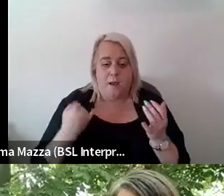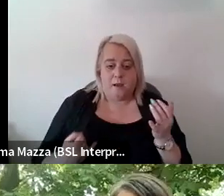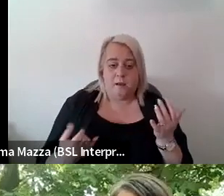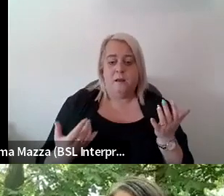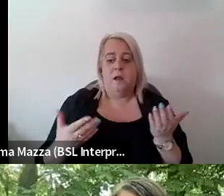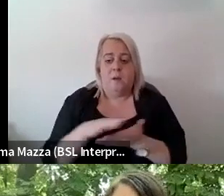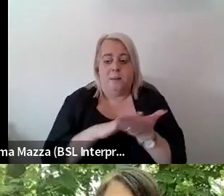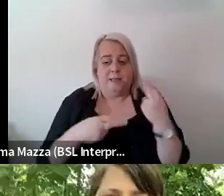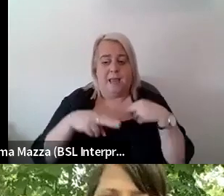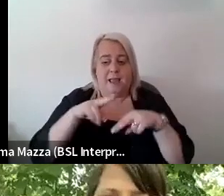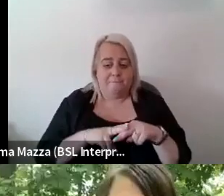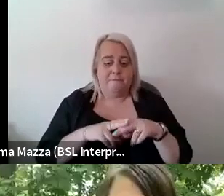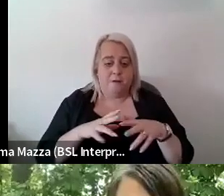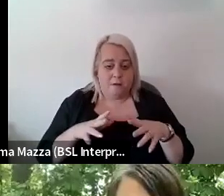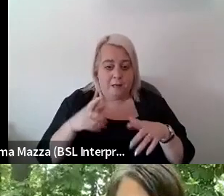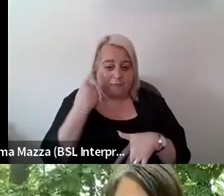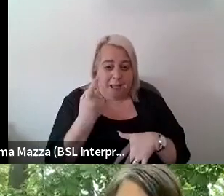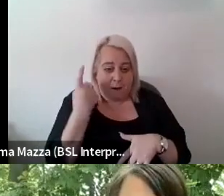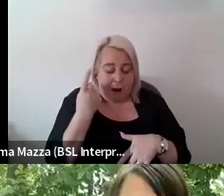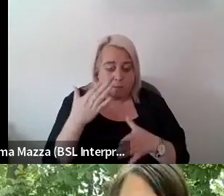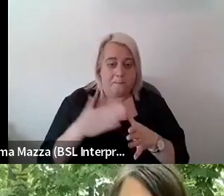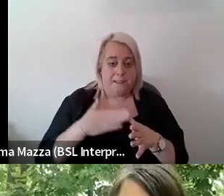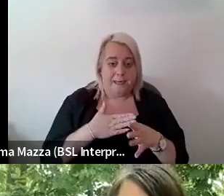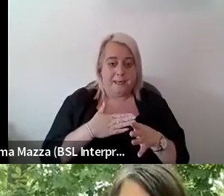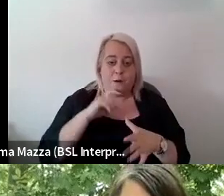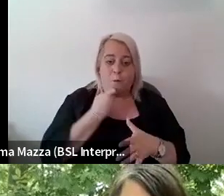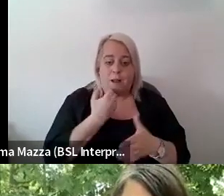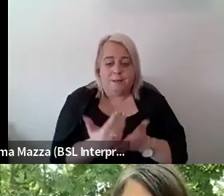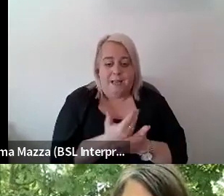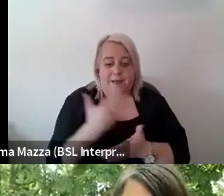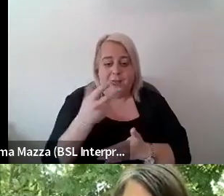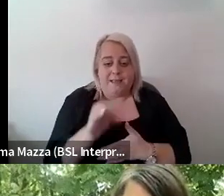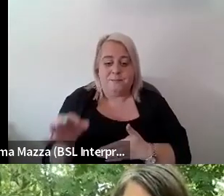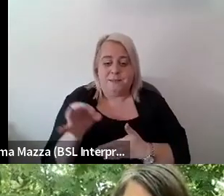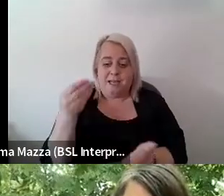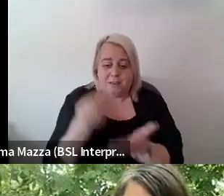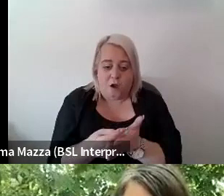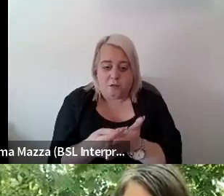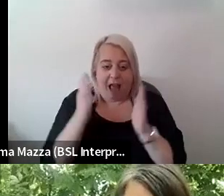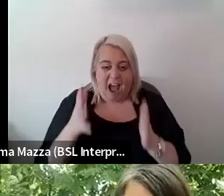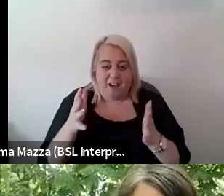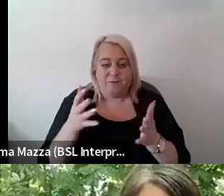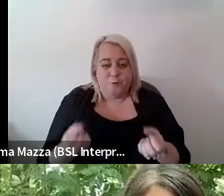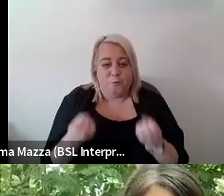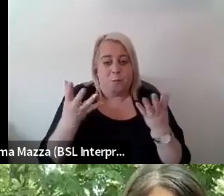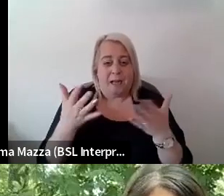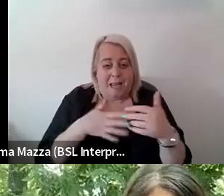beginning, you are saving about 80% of the cost that eventually you might have to cover it anyway due